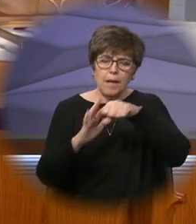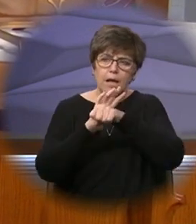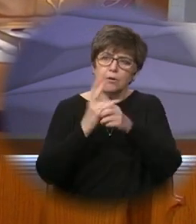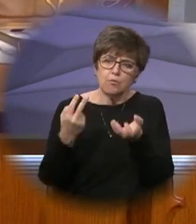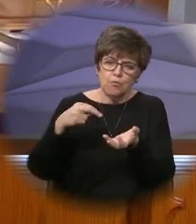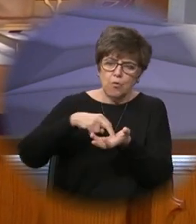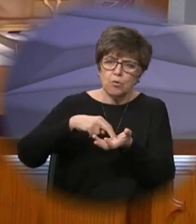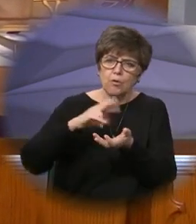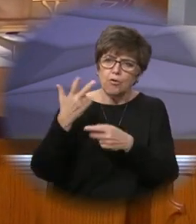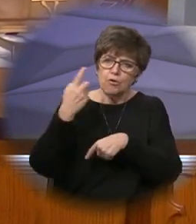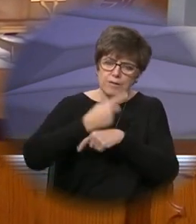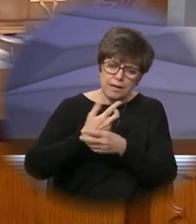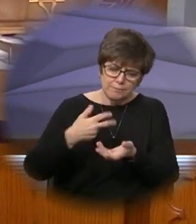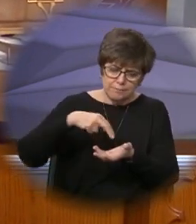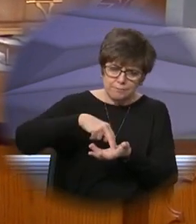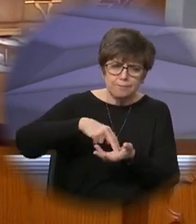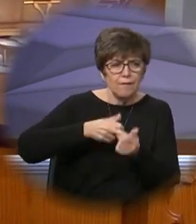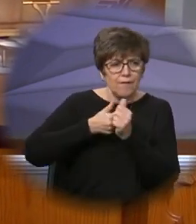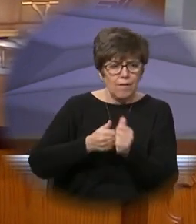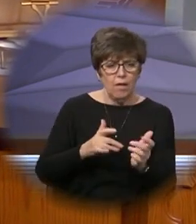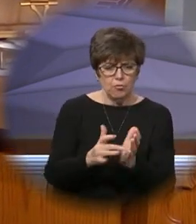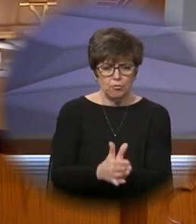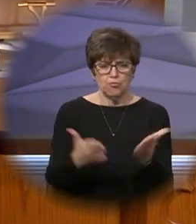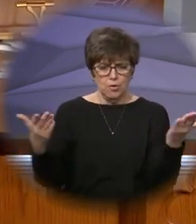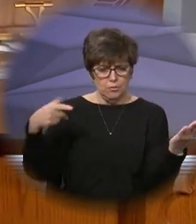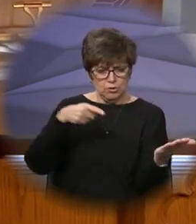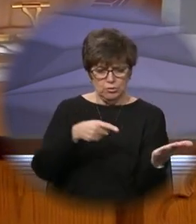rose again on the third day in accordance with the